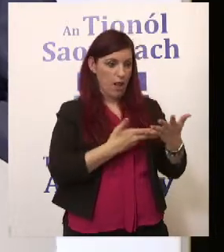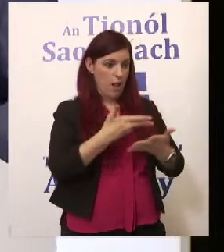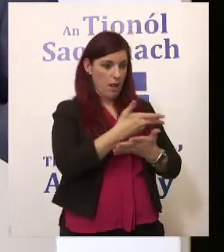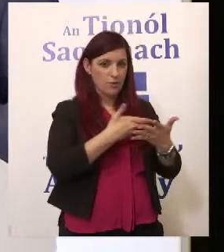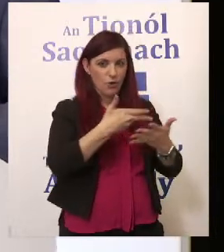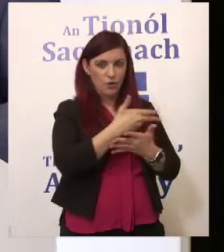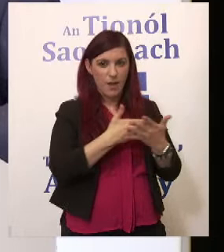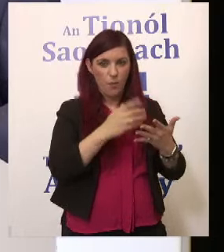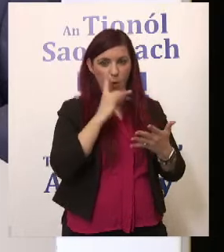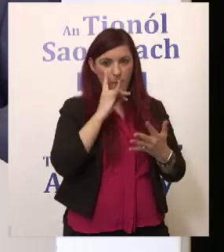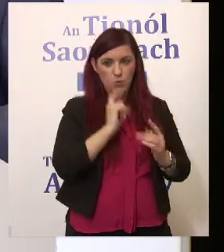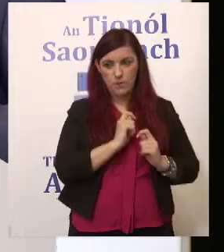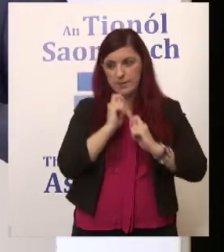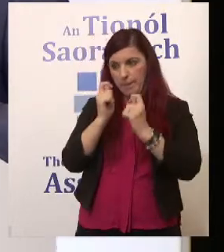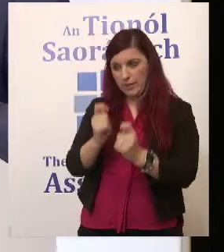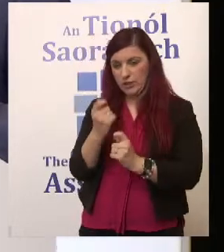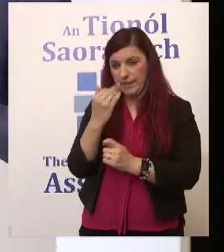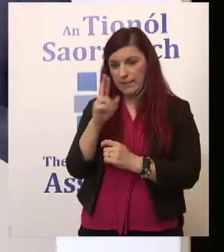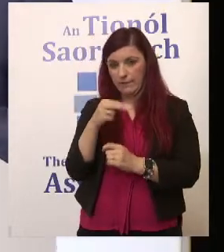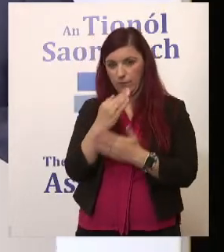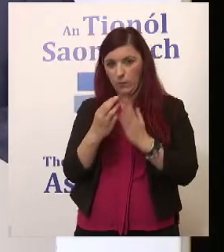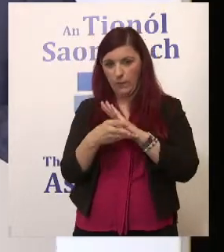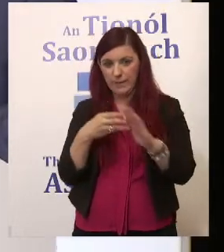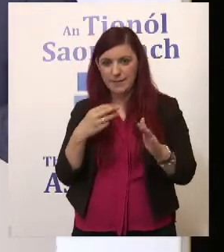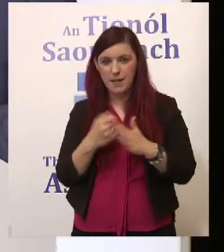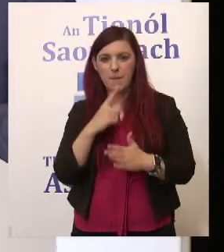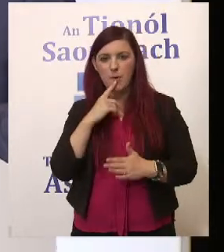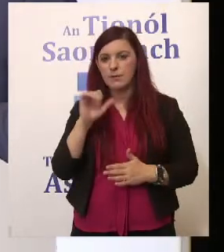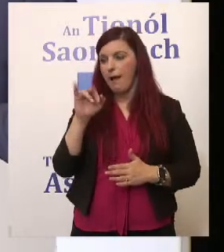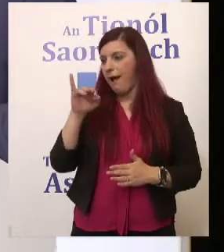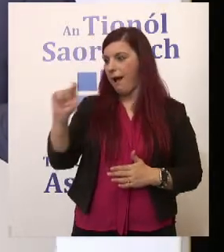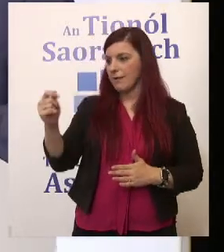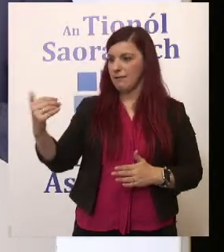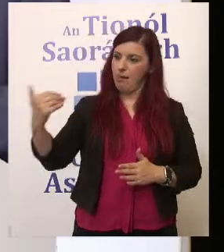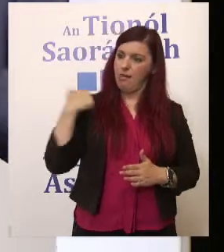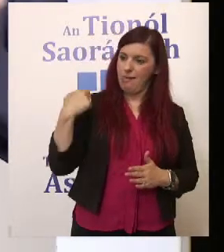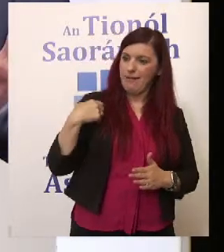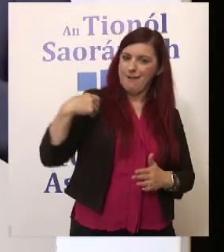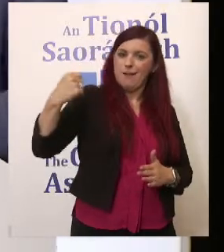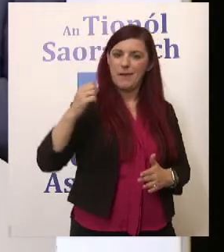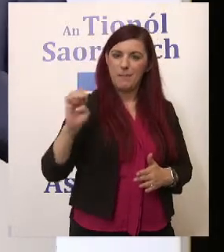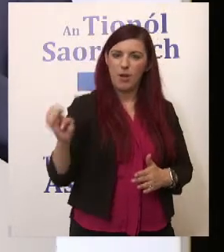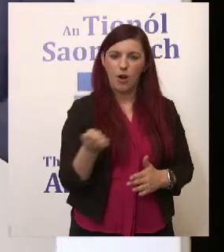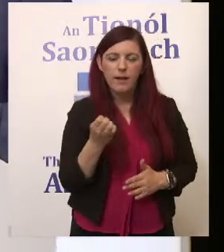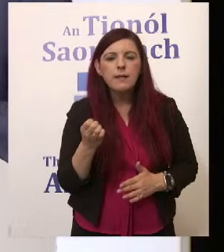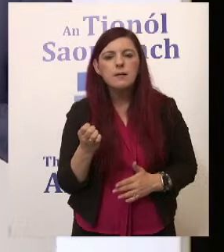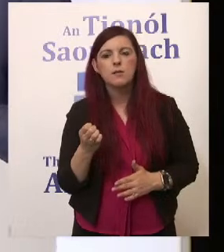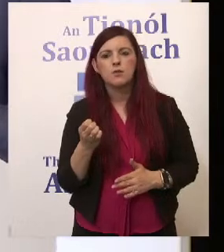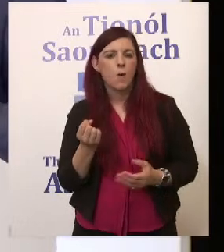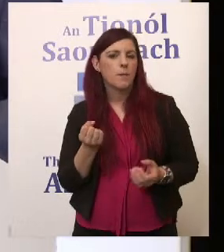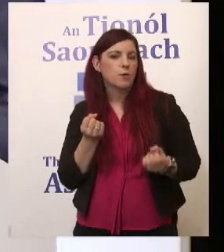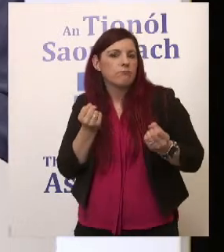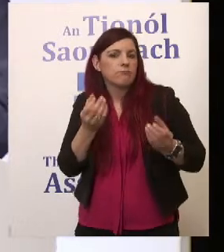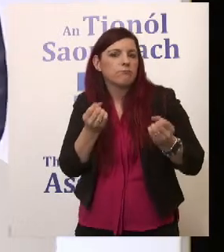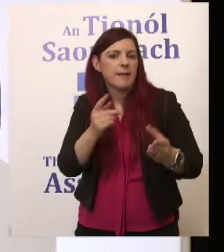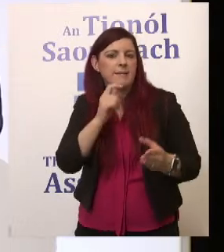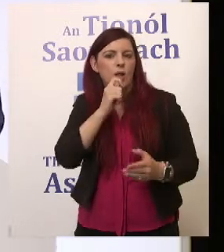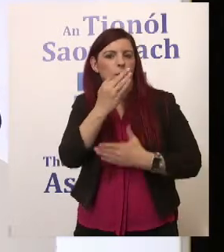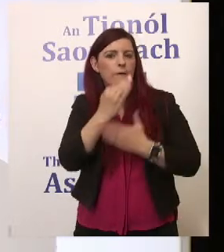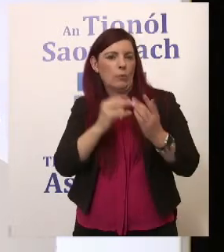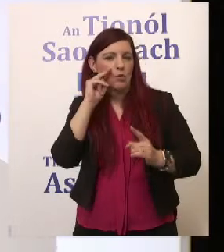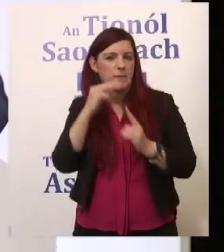a submission in the next few weeks. But Art got me in, he got me ahead of time. So I'm going to offer you some thoughts and some perspectives, if that's okay. All